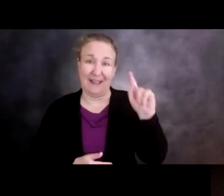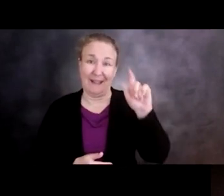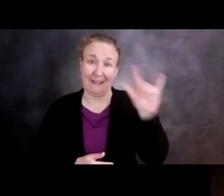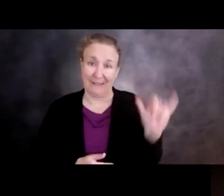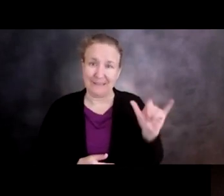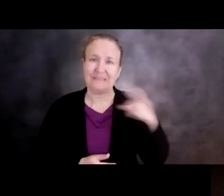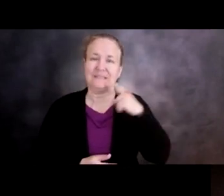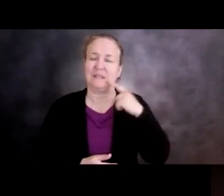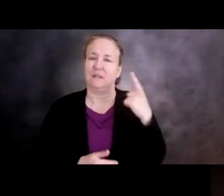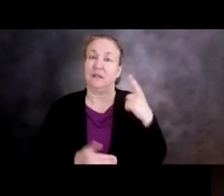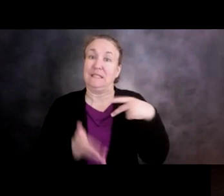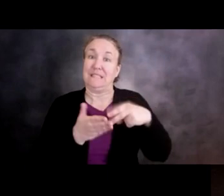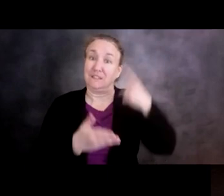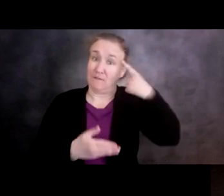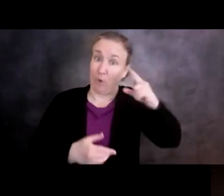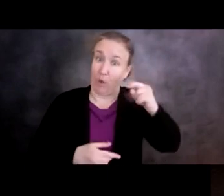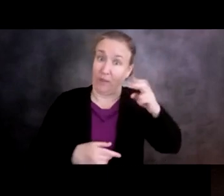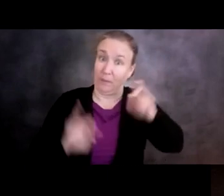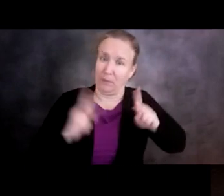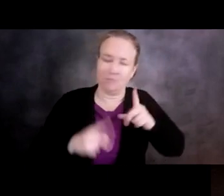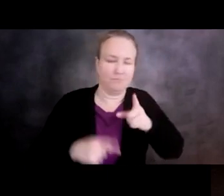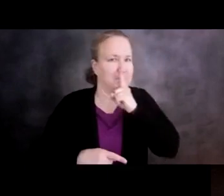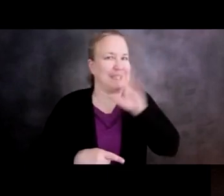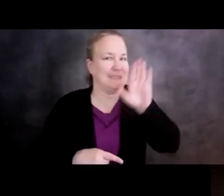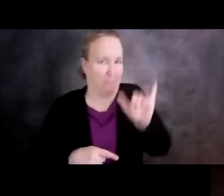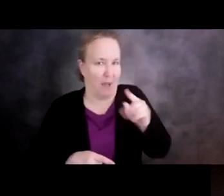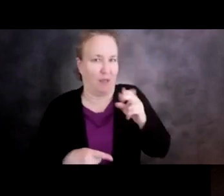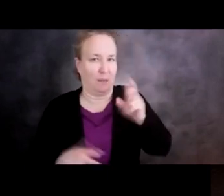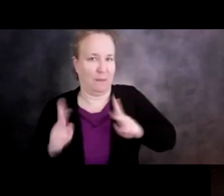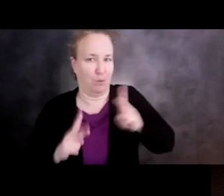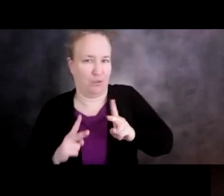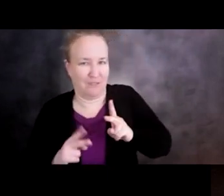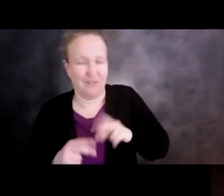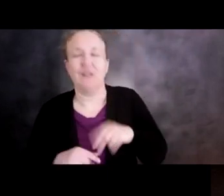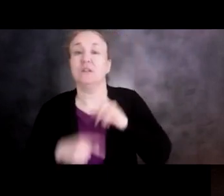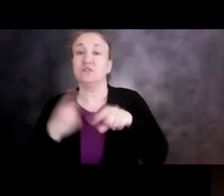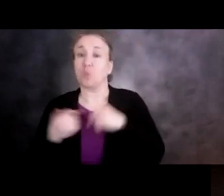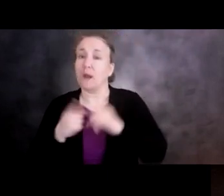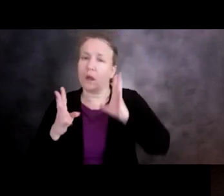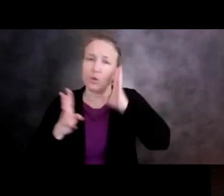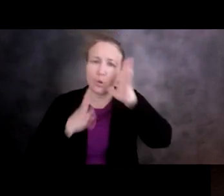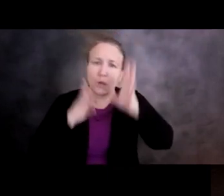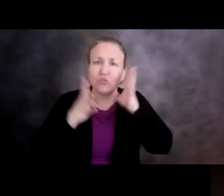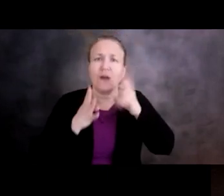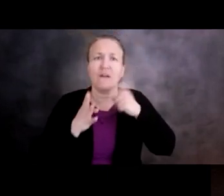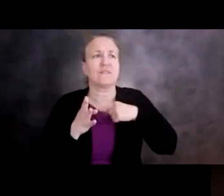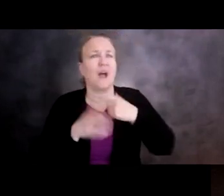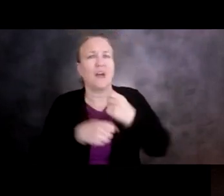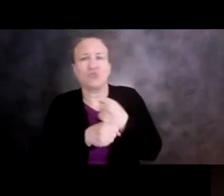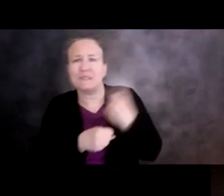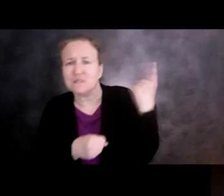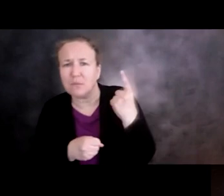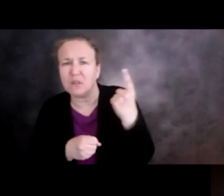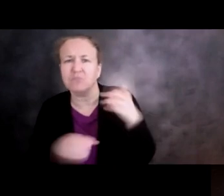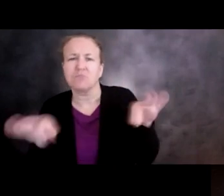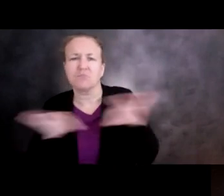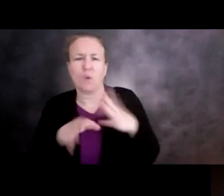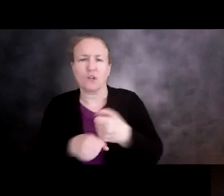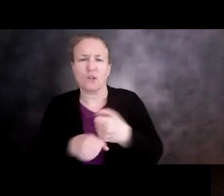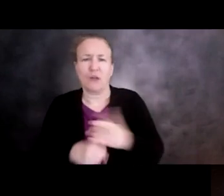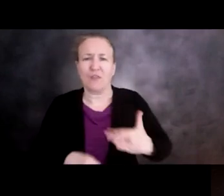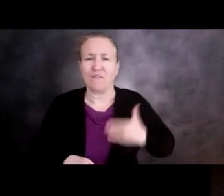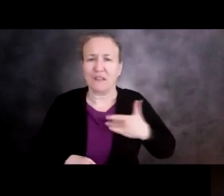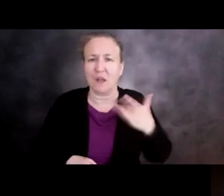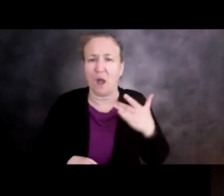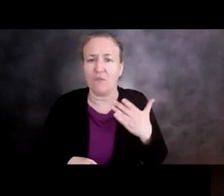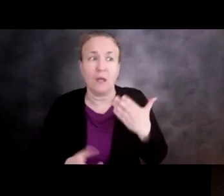people and should be by the people. So I always keep that in mind, that when I choreograph or create something, I want to create that feeling of, you know, you